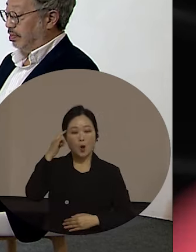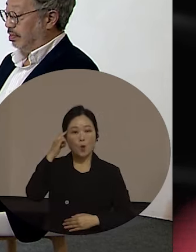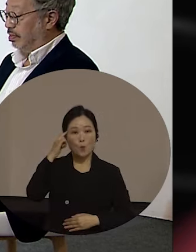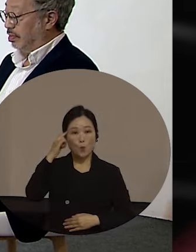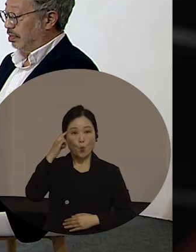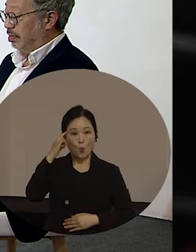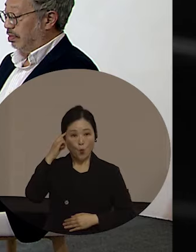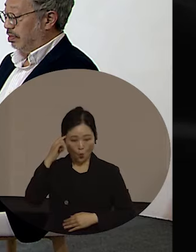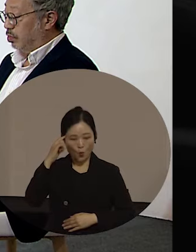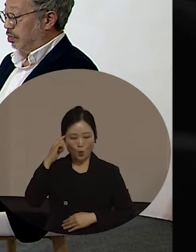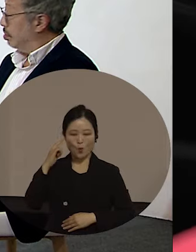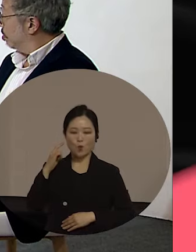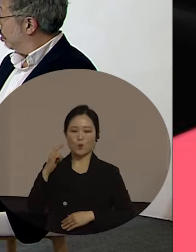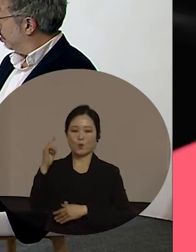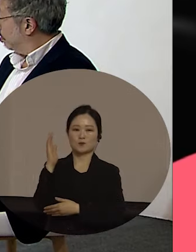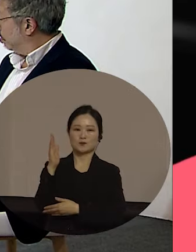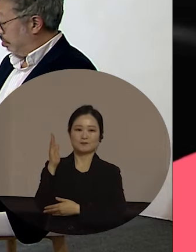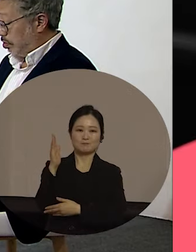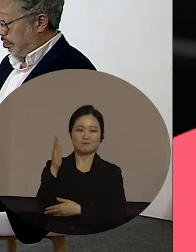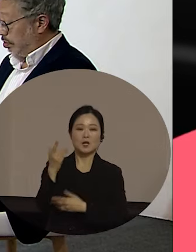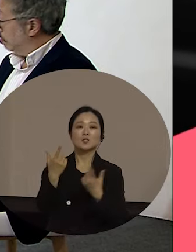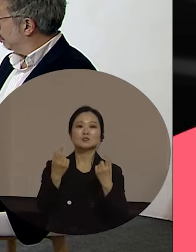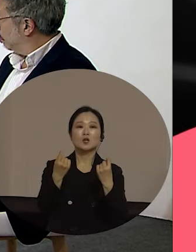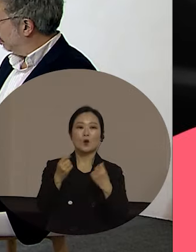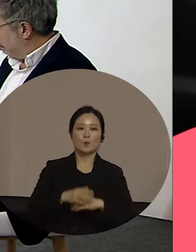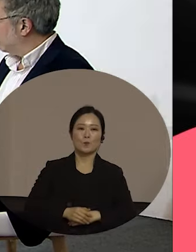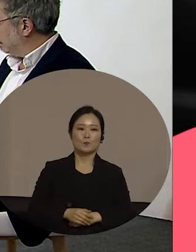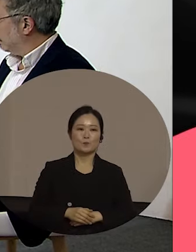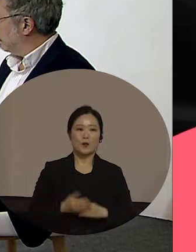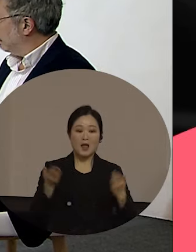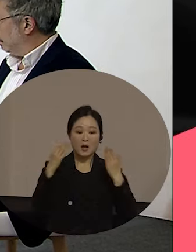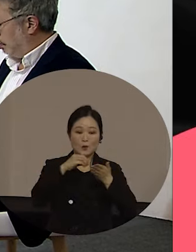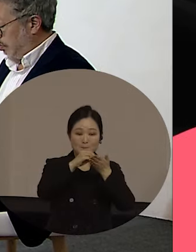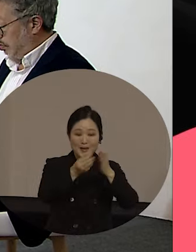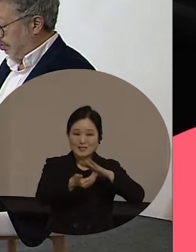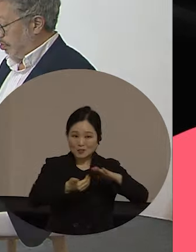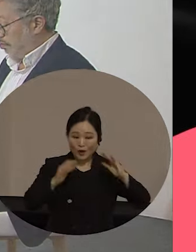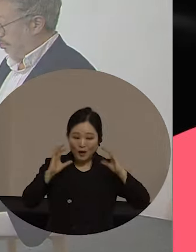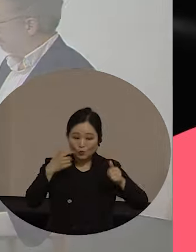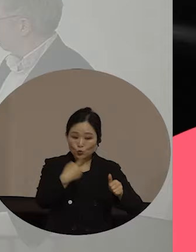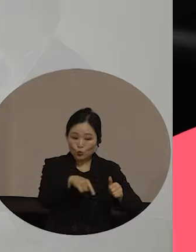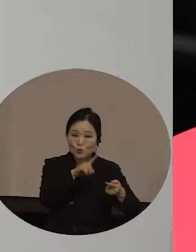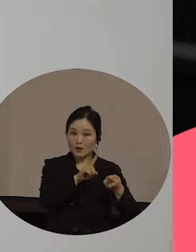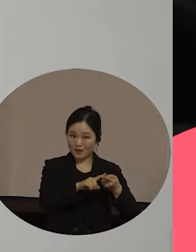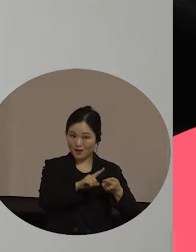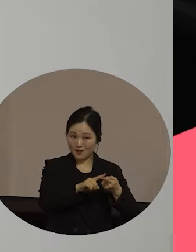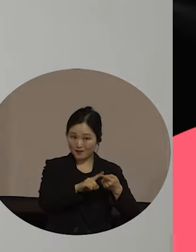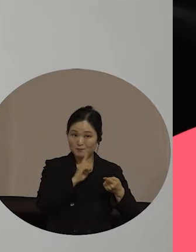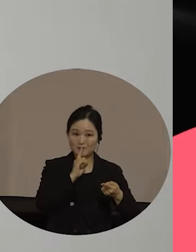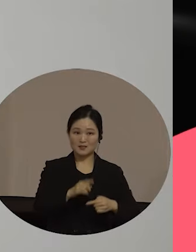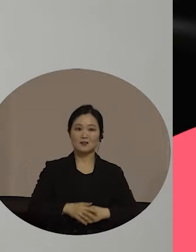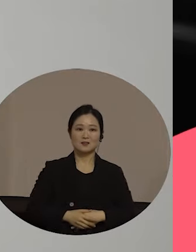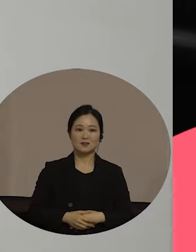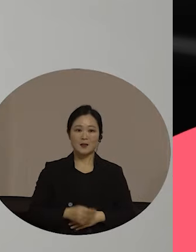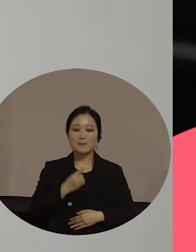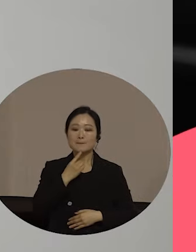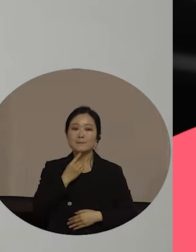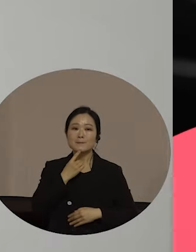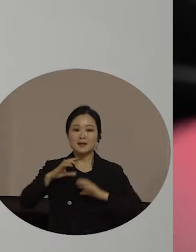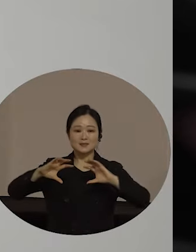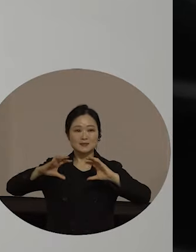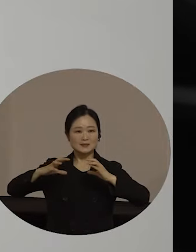the pre-primary education, we also put a lot of effort in that in Finland. So there are lots of different kinds of cooperation projects where